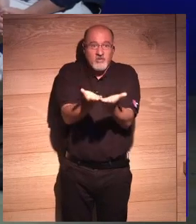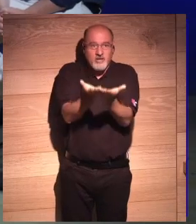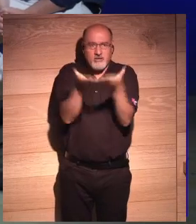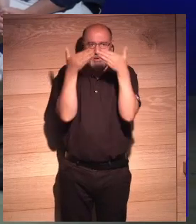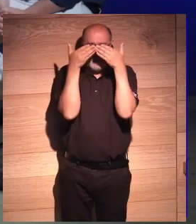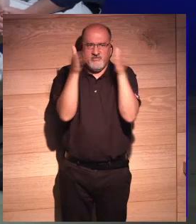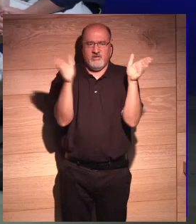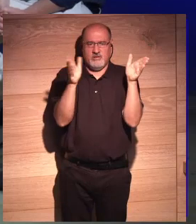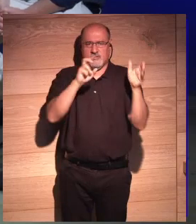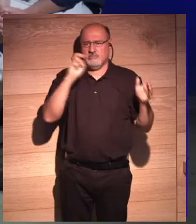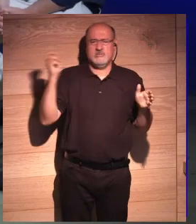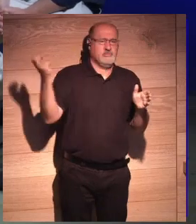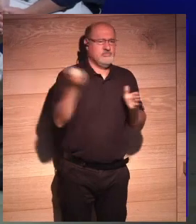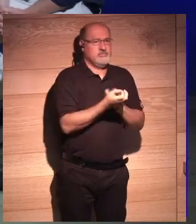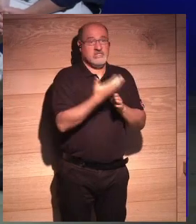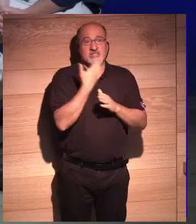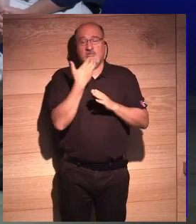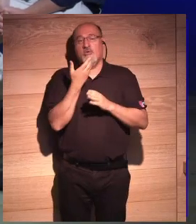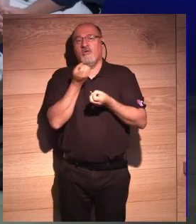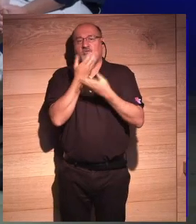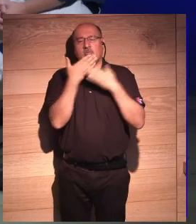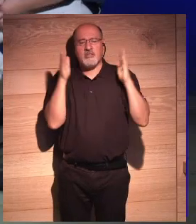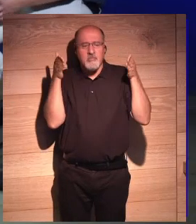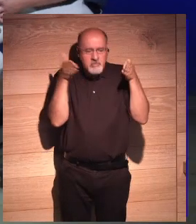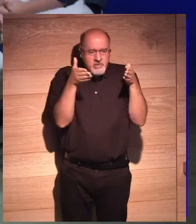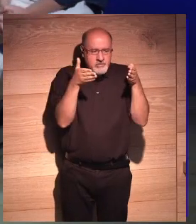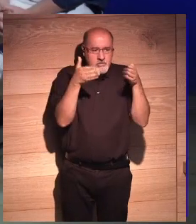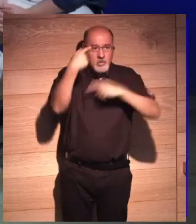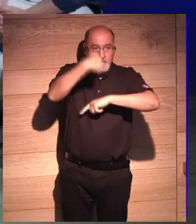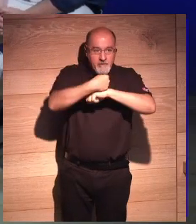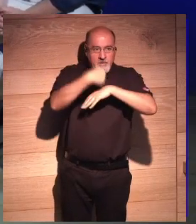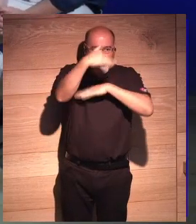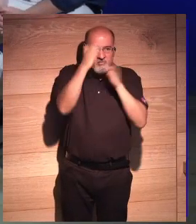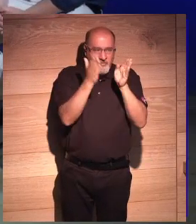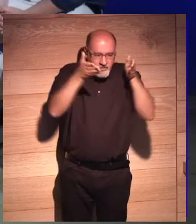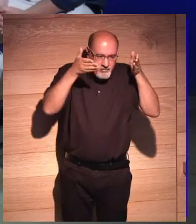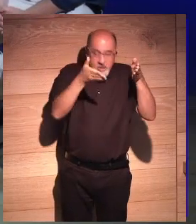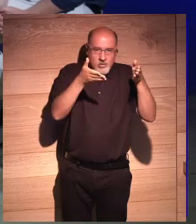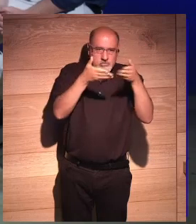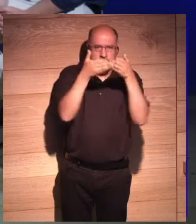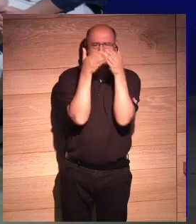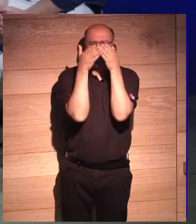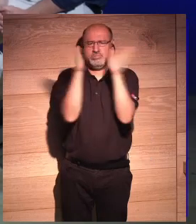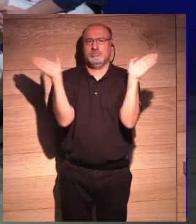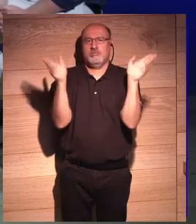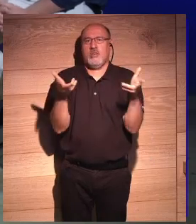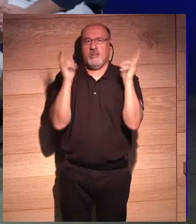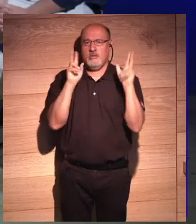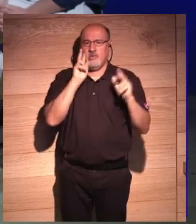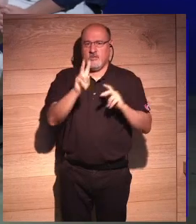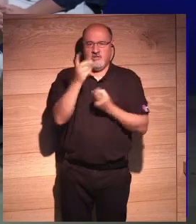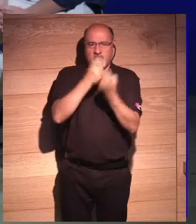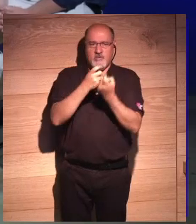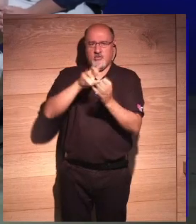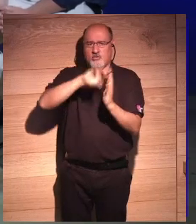non-biased information, because one of the things that you can do with this is that the information is not biased. You don't look where